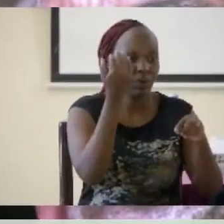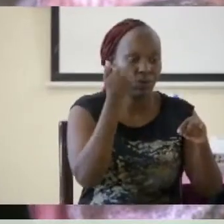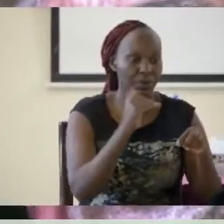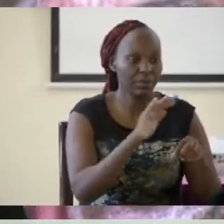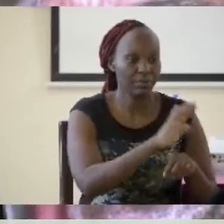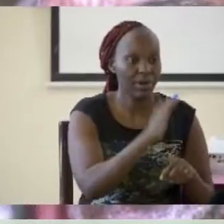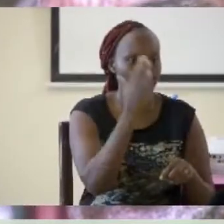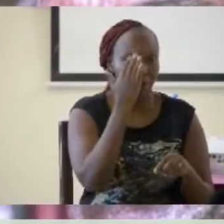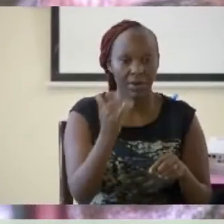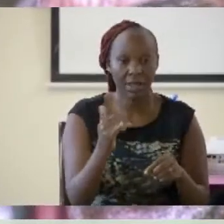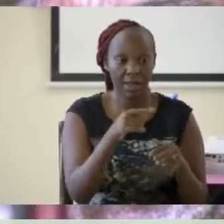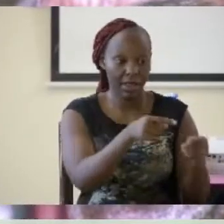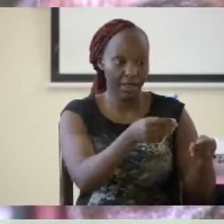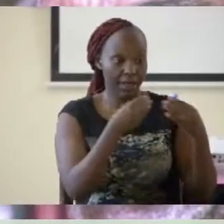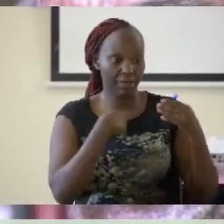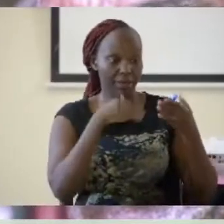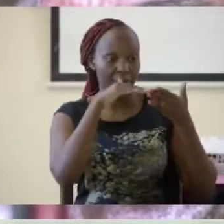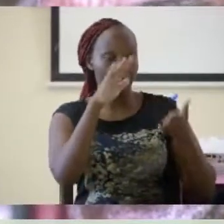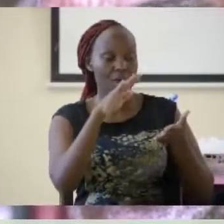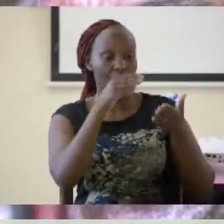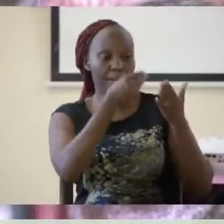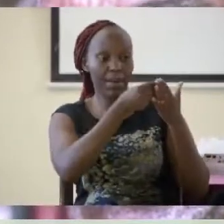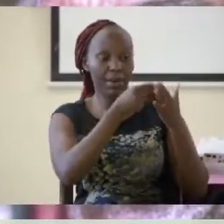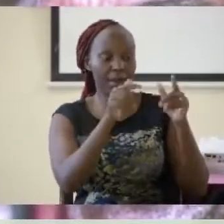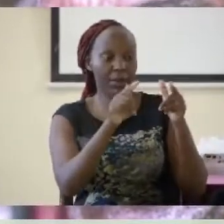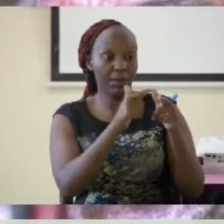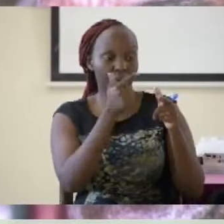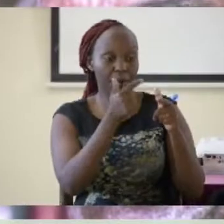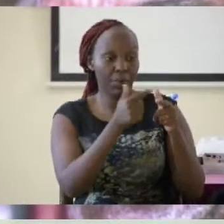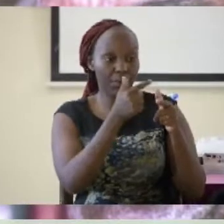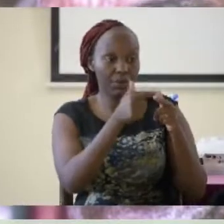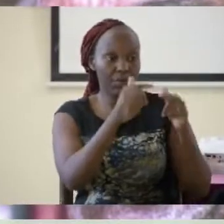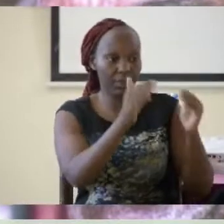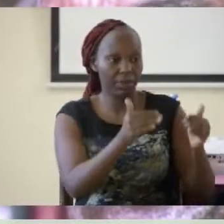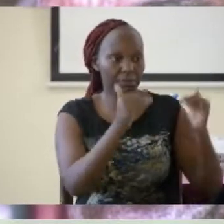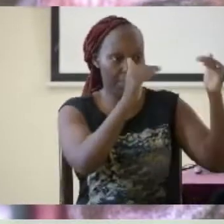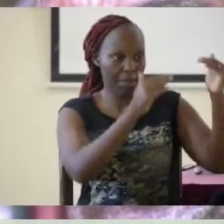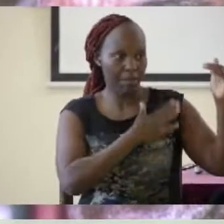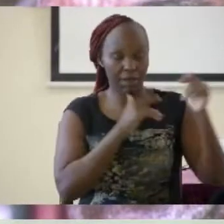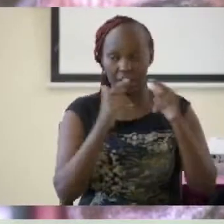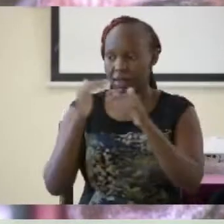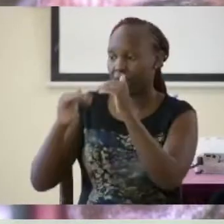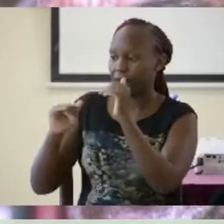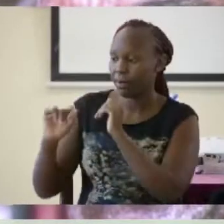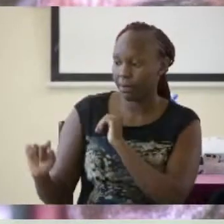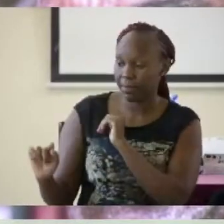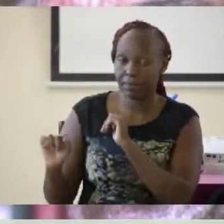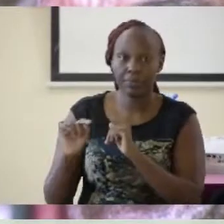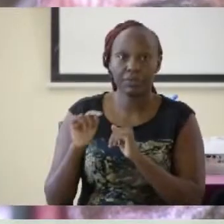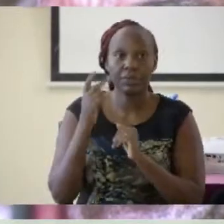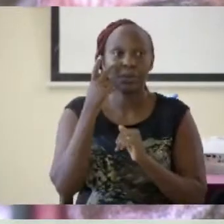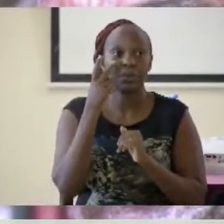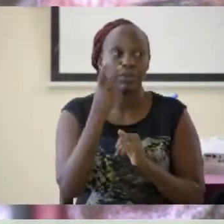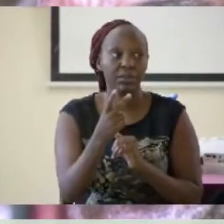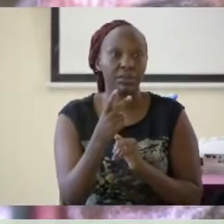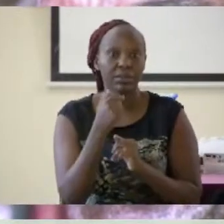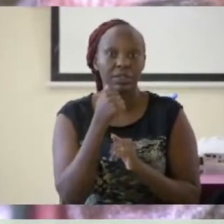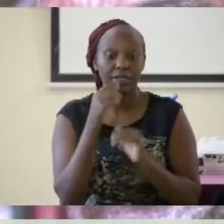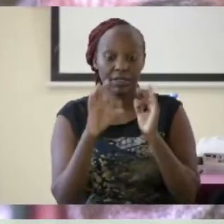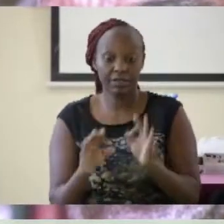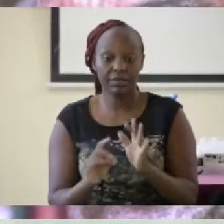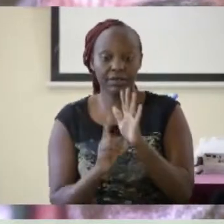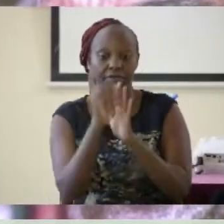Why? Because it is giving me more money and is going to uplift me more than the one for the indigent. And that's why we're saying when you're developing